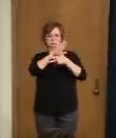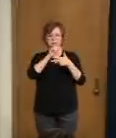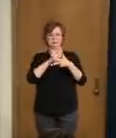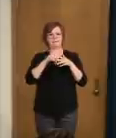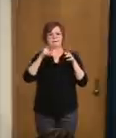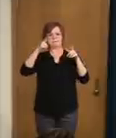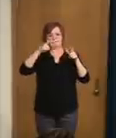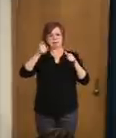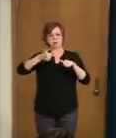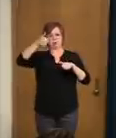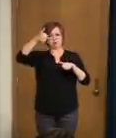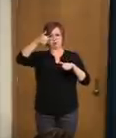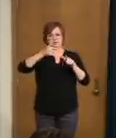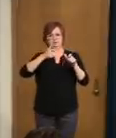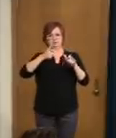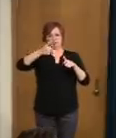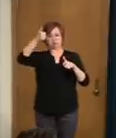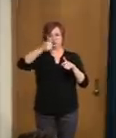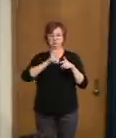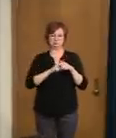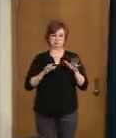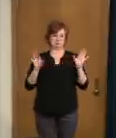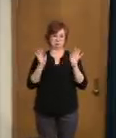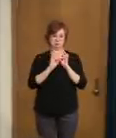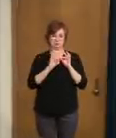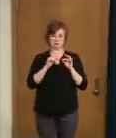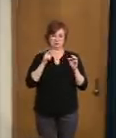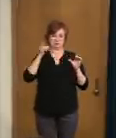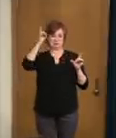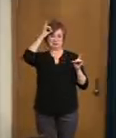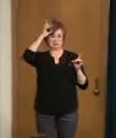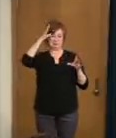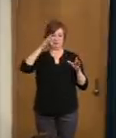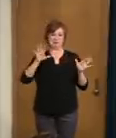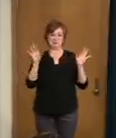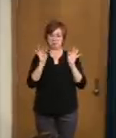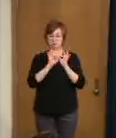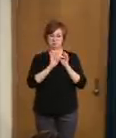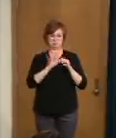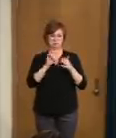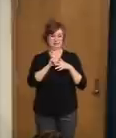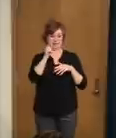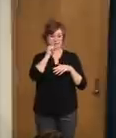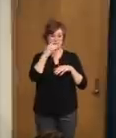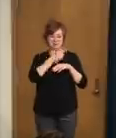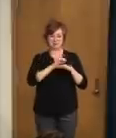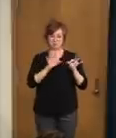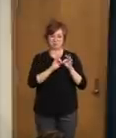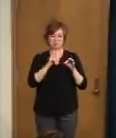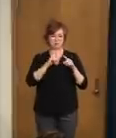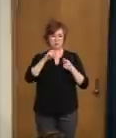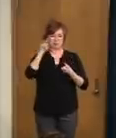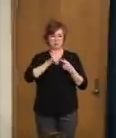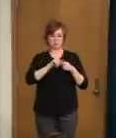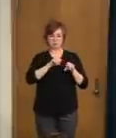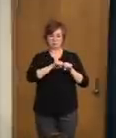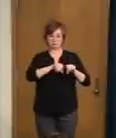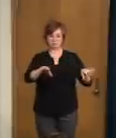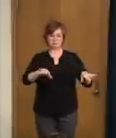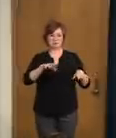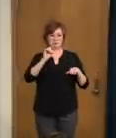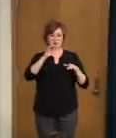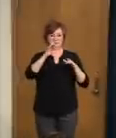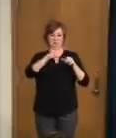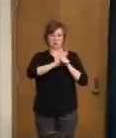really matters in this. Every day counts to save lives and reduce the overall impact of COVID-19. A number of key aspects of